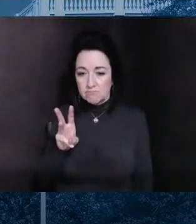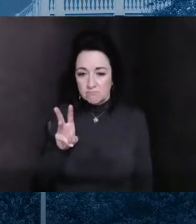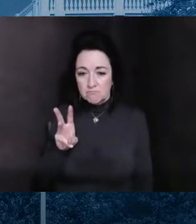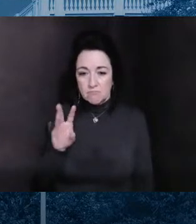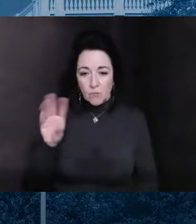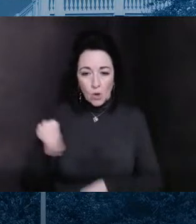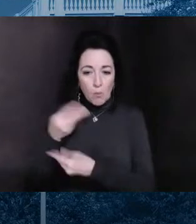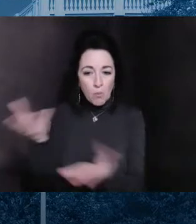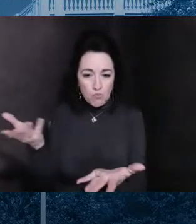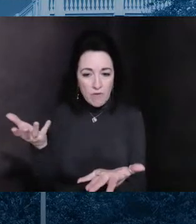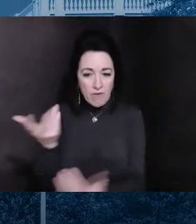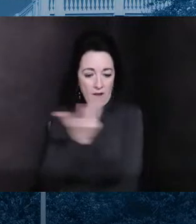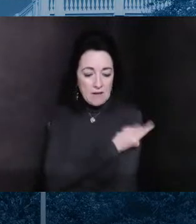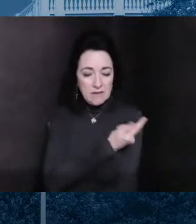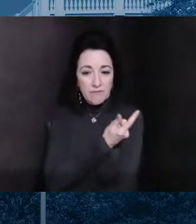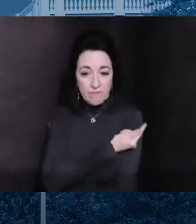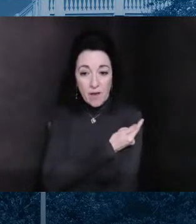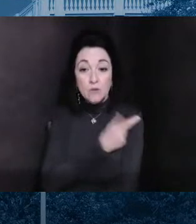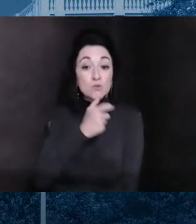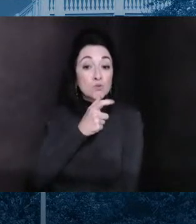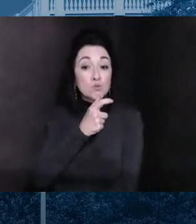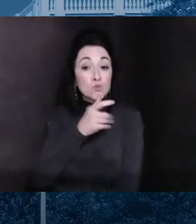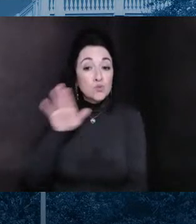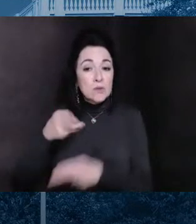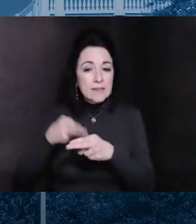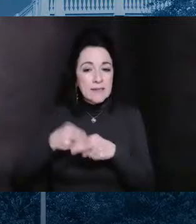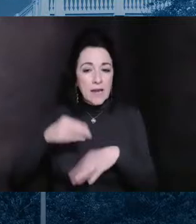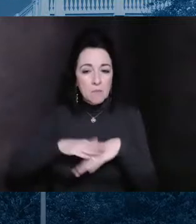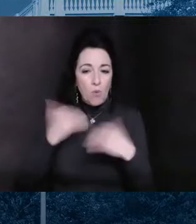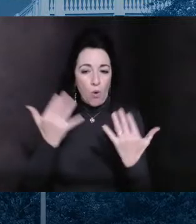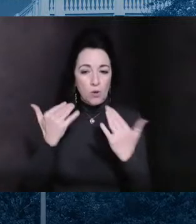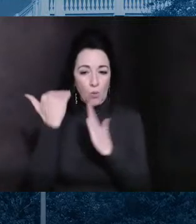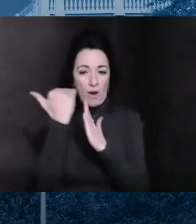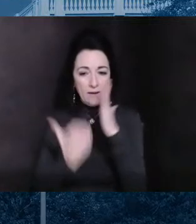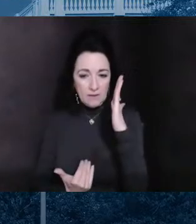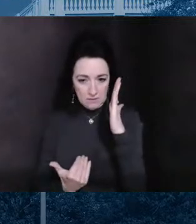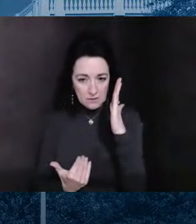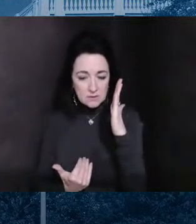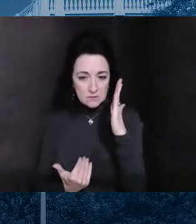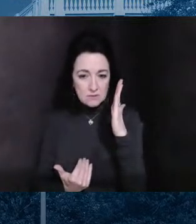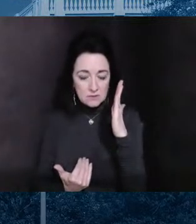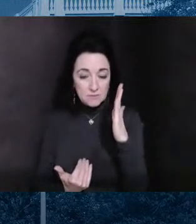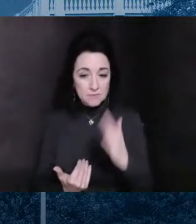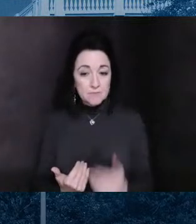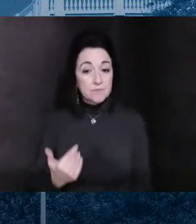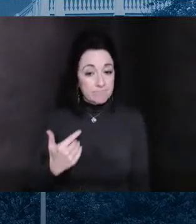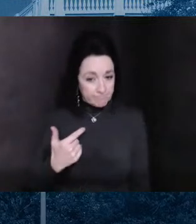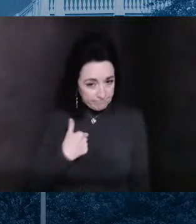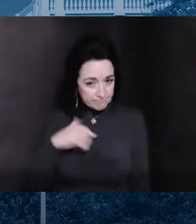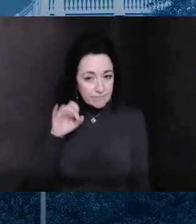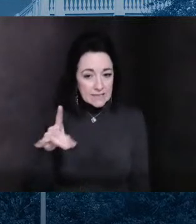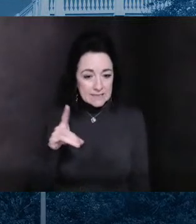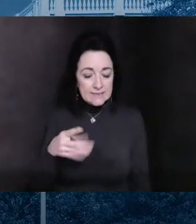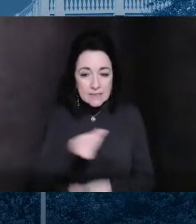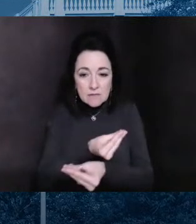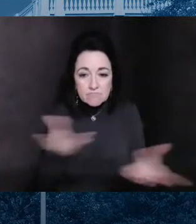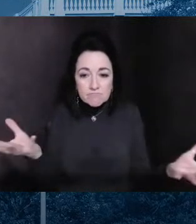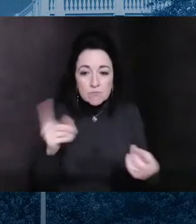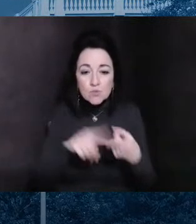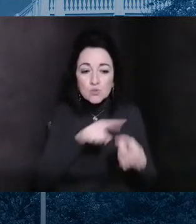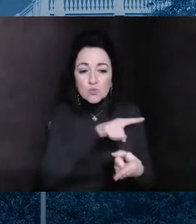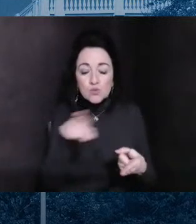providing vaccines to people on the waiting list. And as we mentioned, we were able to get more doses to medical providers this week, as well as